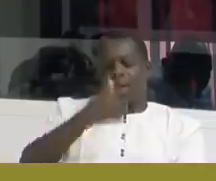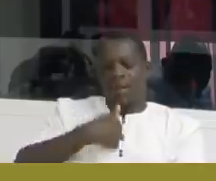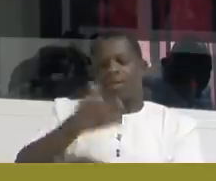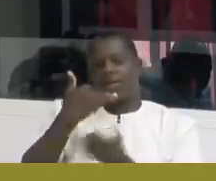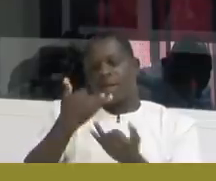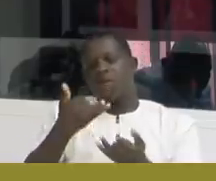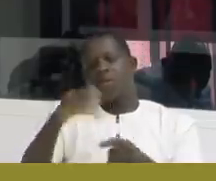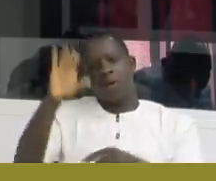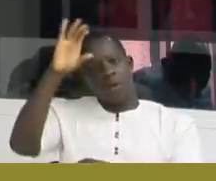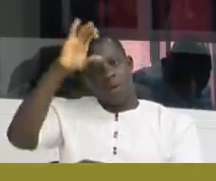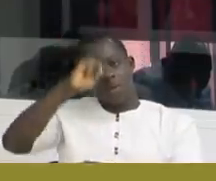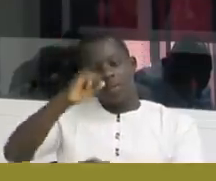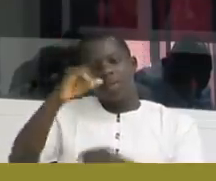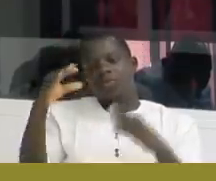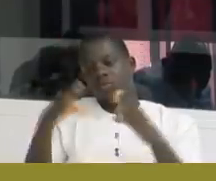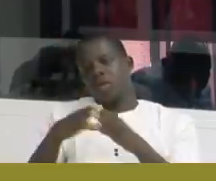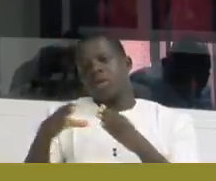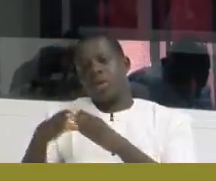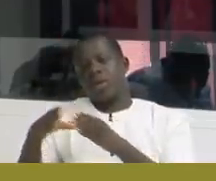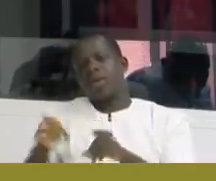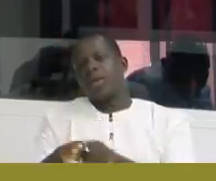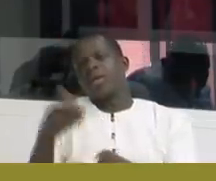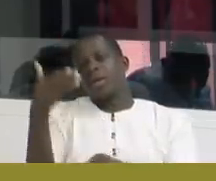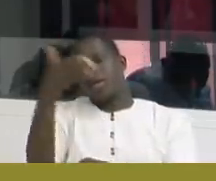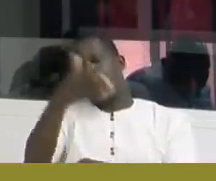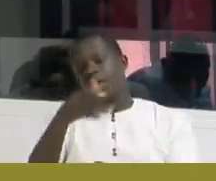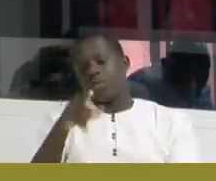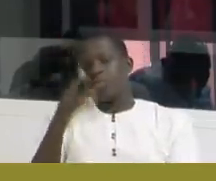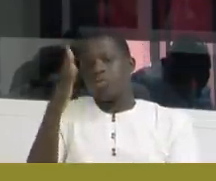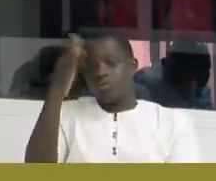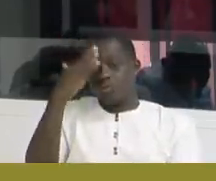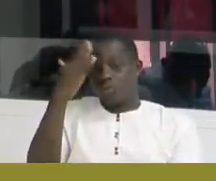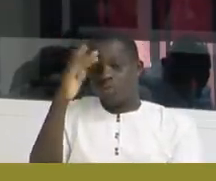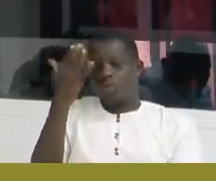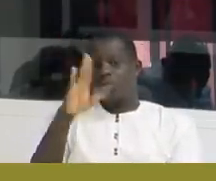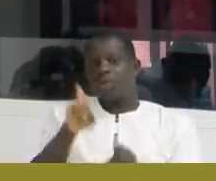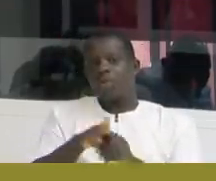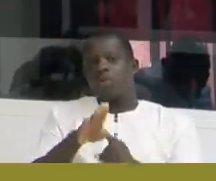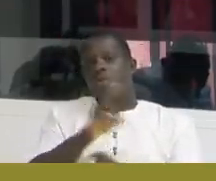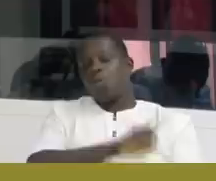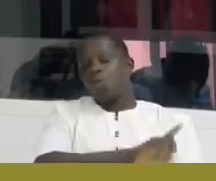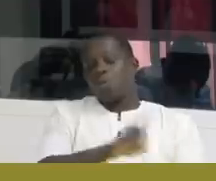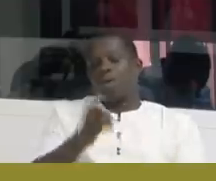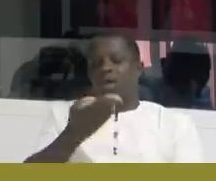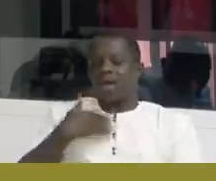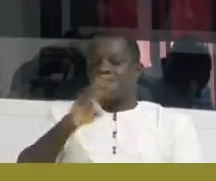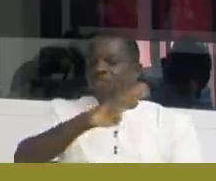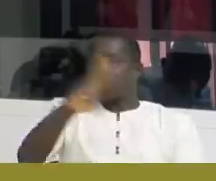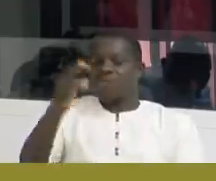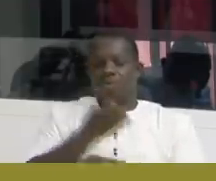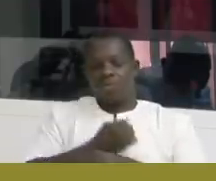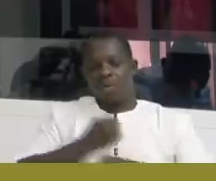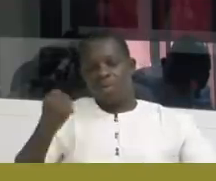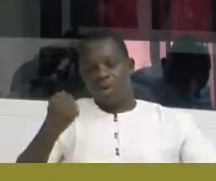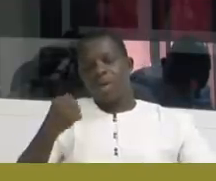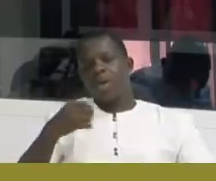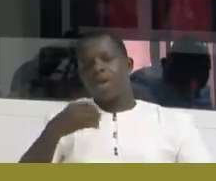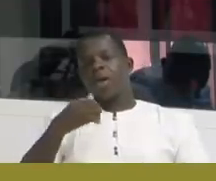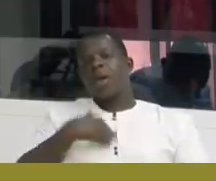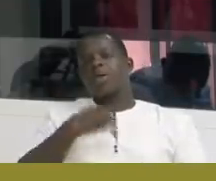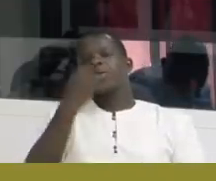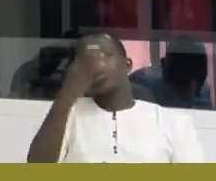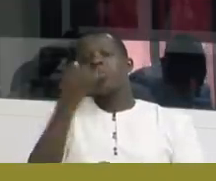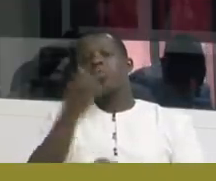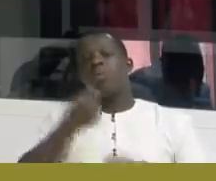put dots together. He was there to confirm that we have no weapons. I said, weapons for